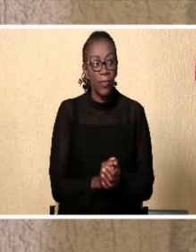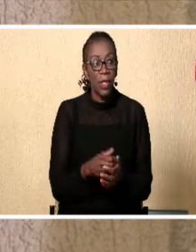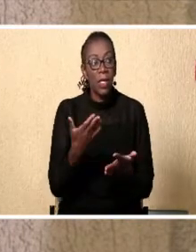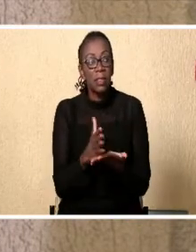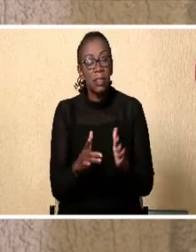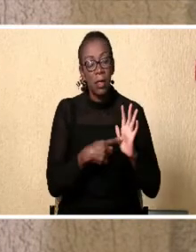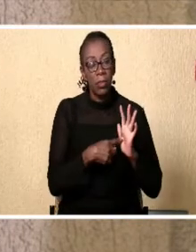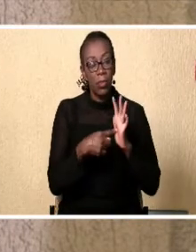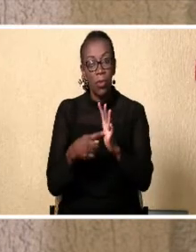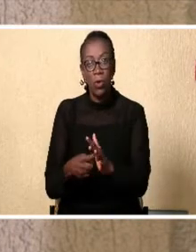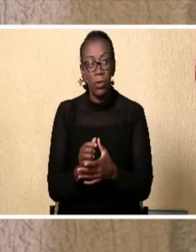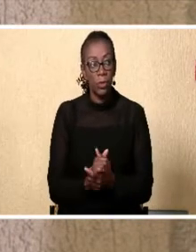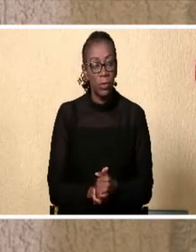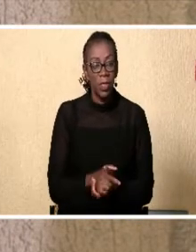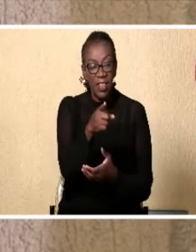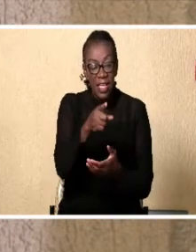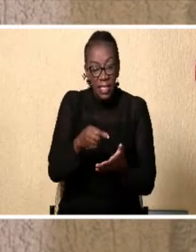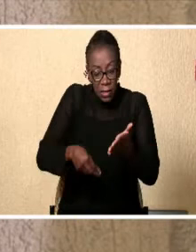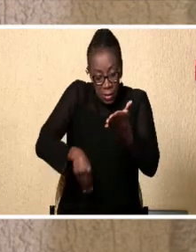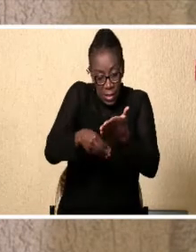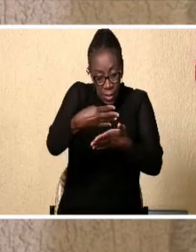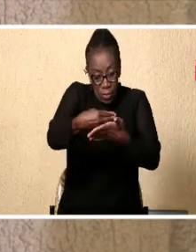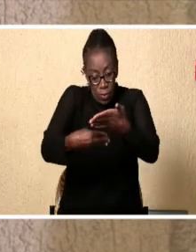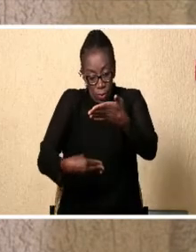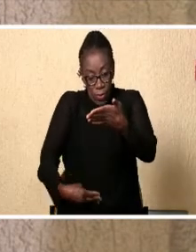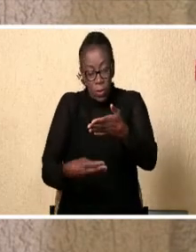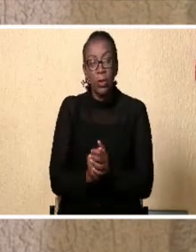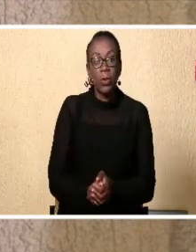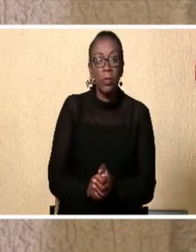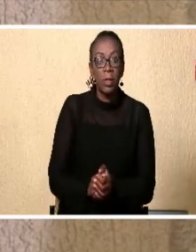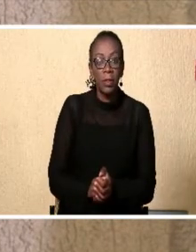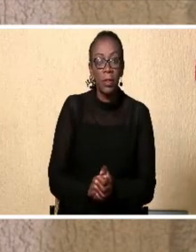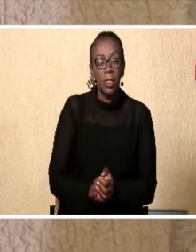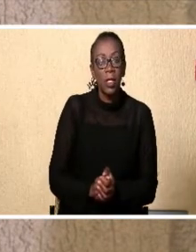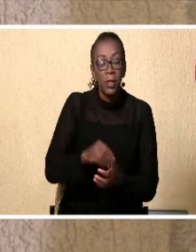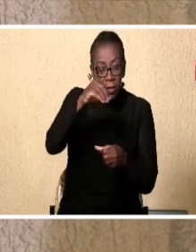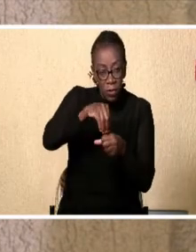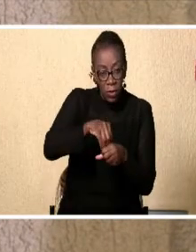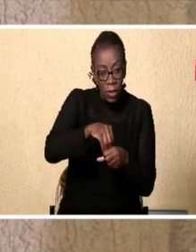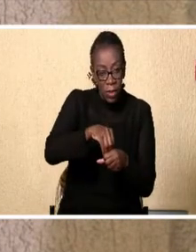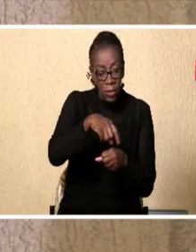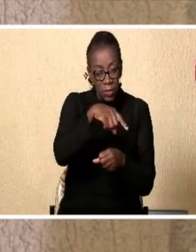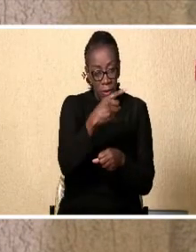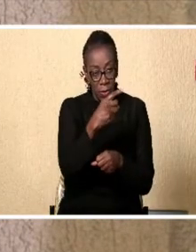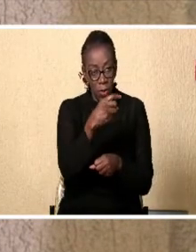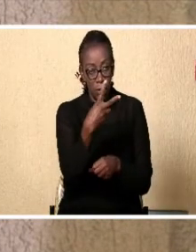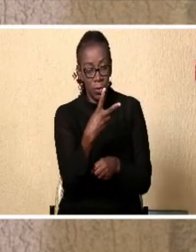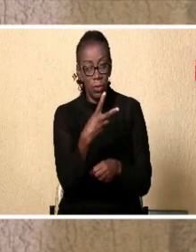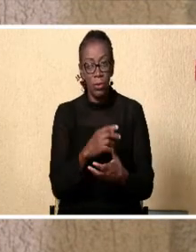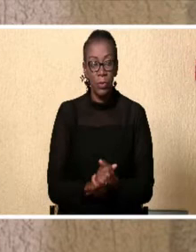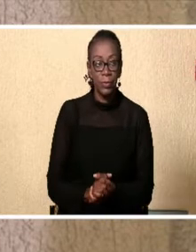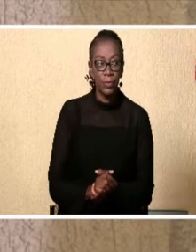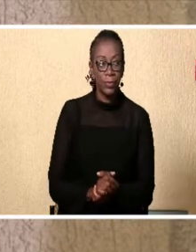an Annex B, which contains Part 1 and Part 2. There's also, very important, there is, the